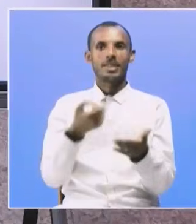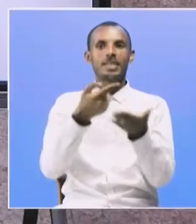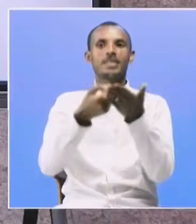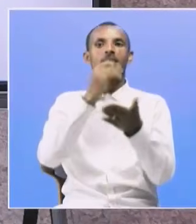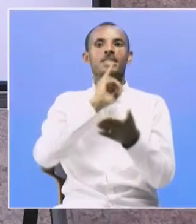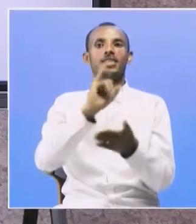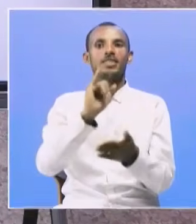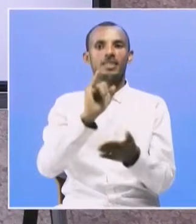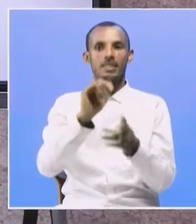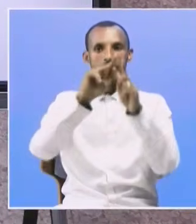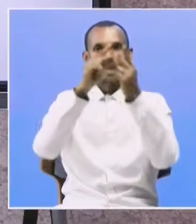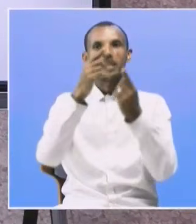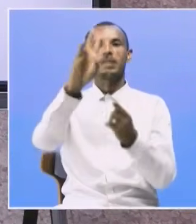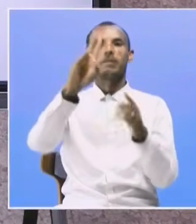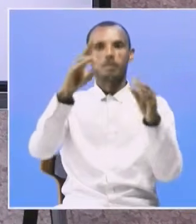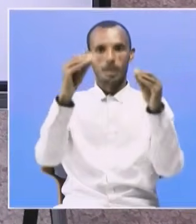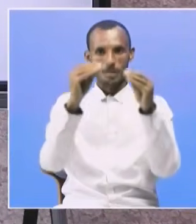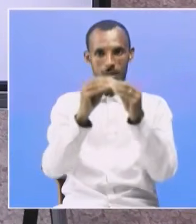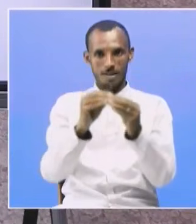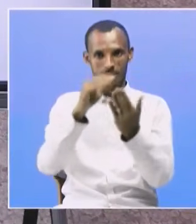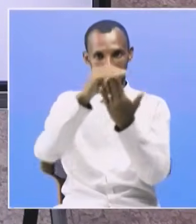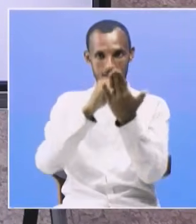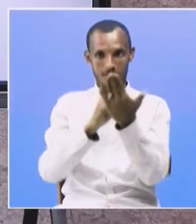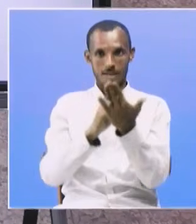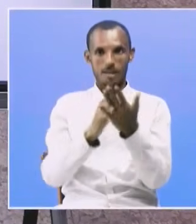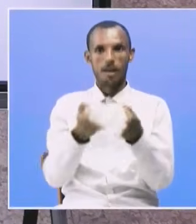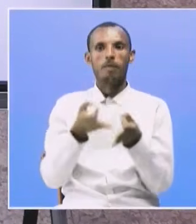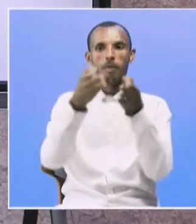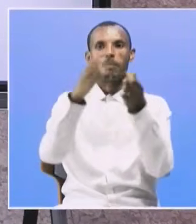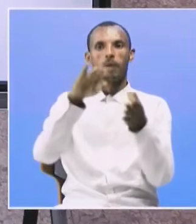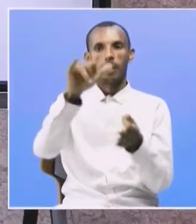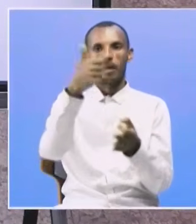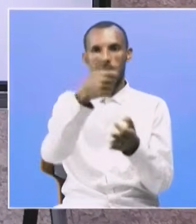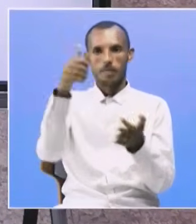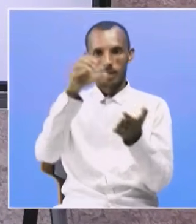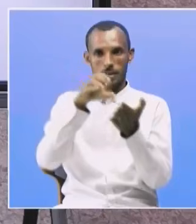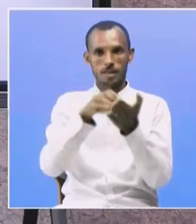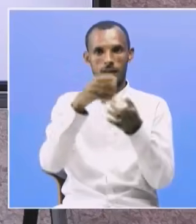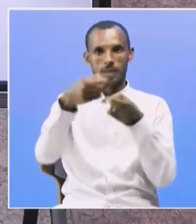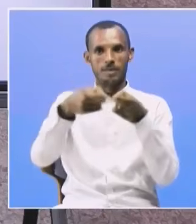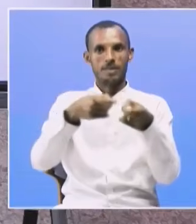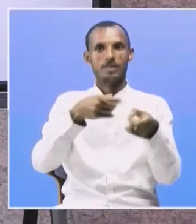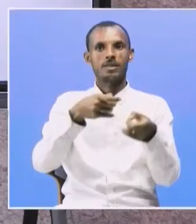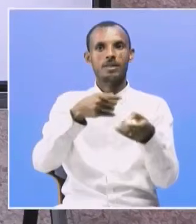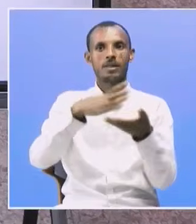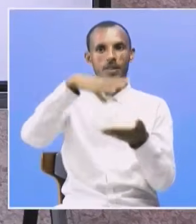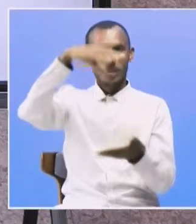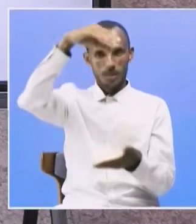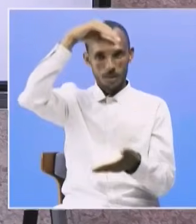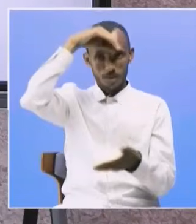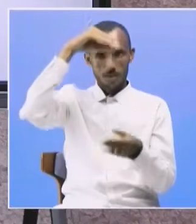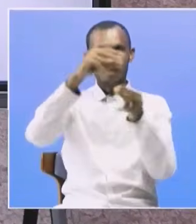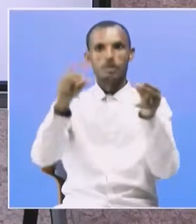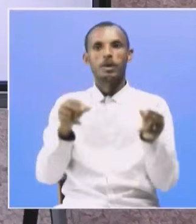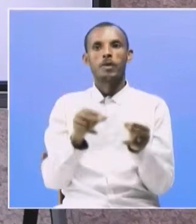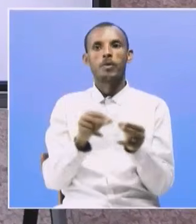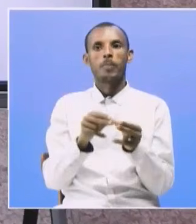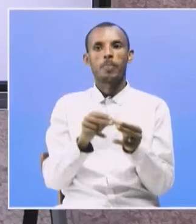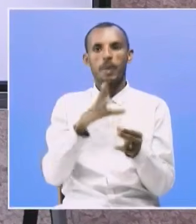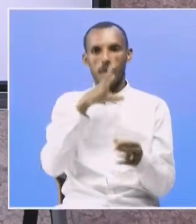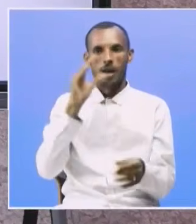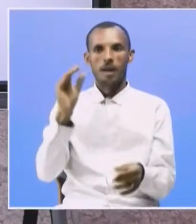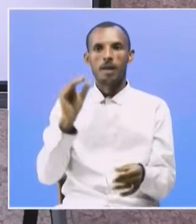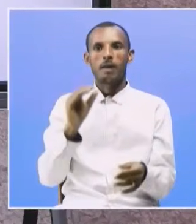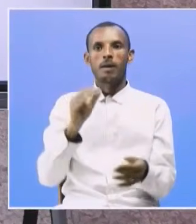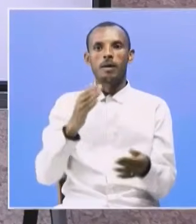This is Grade 7 Mathematics lesson delivered by Addis Ababa City Administration Education Bureau. And